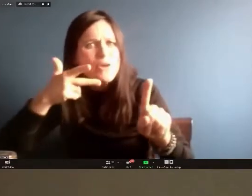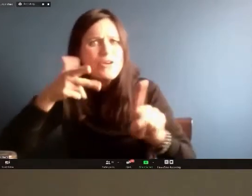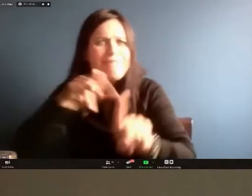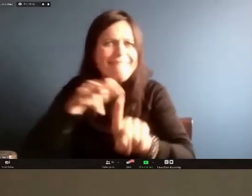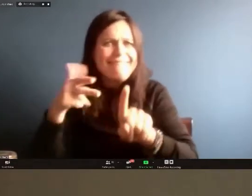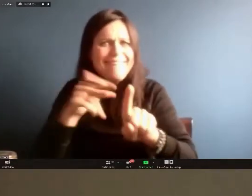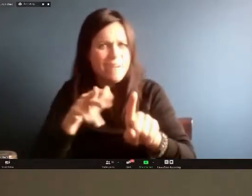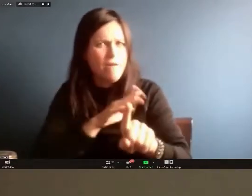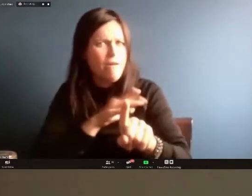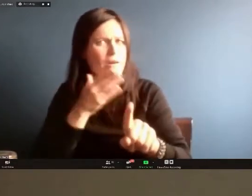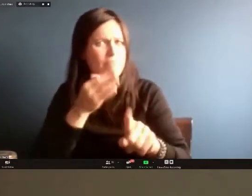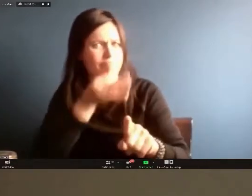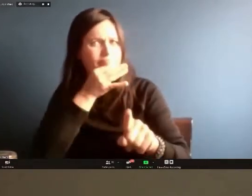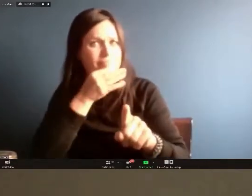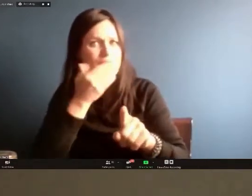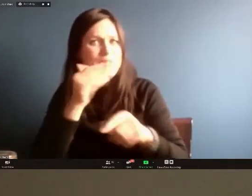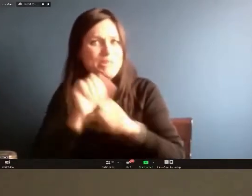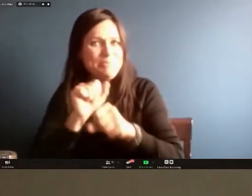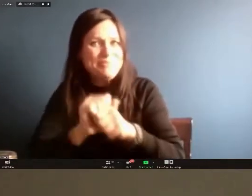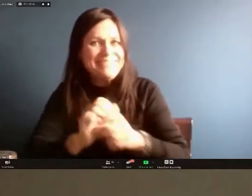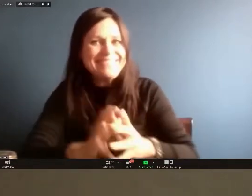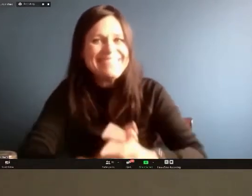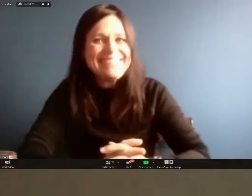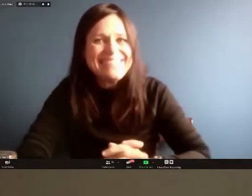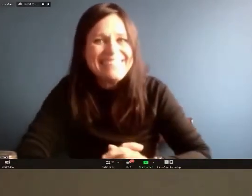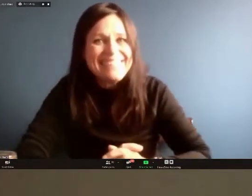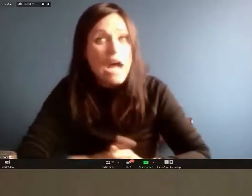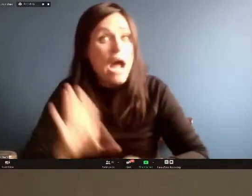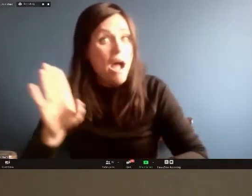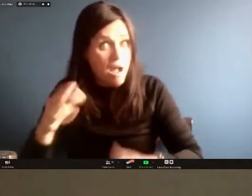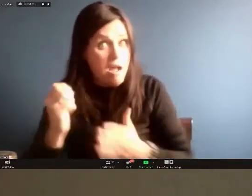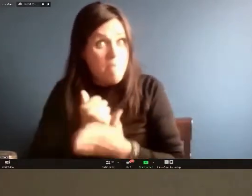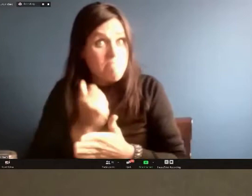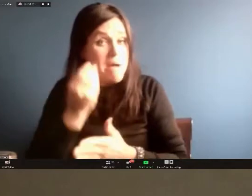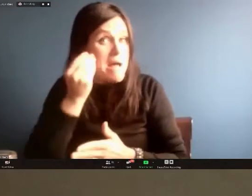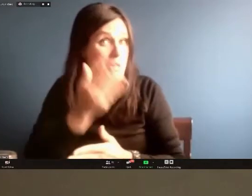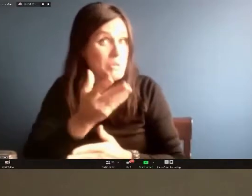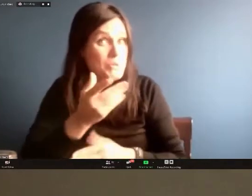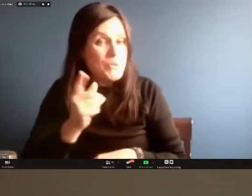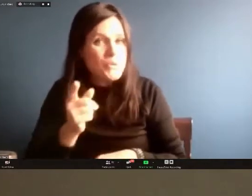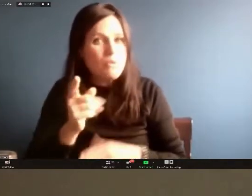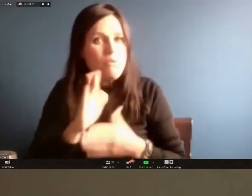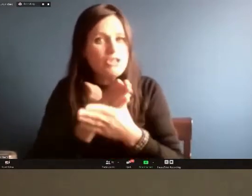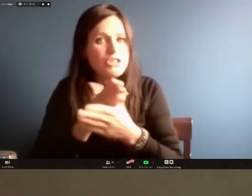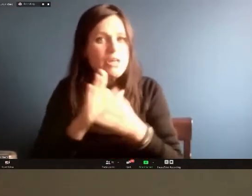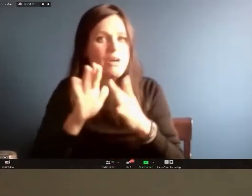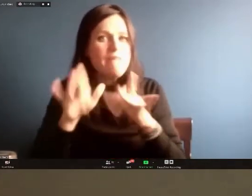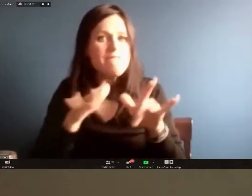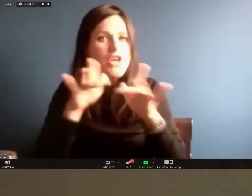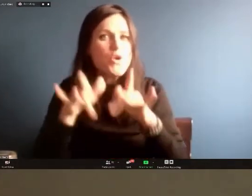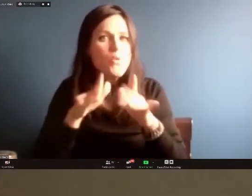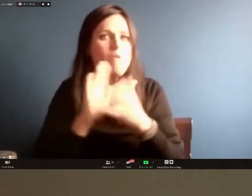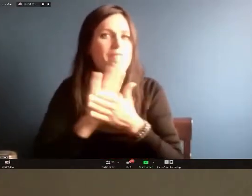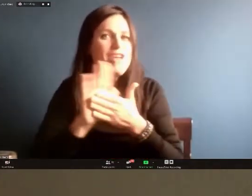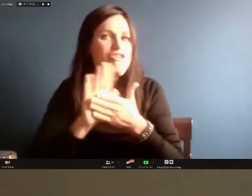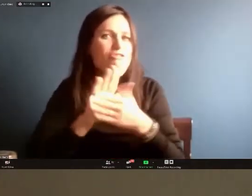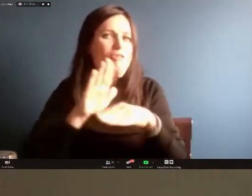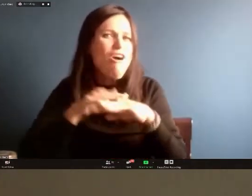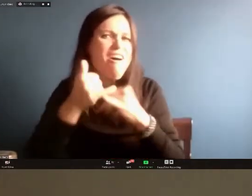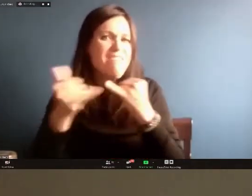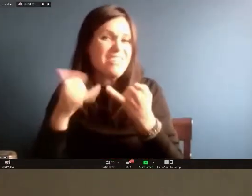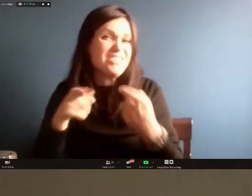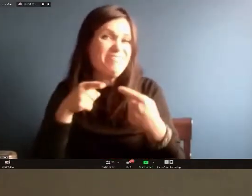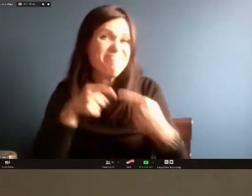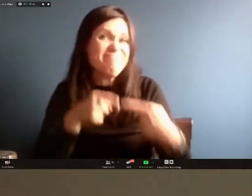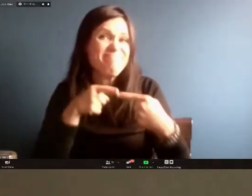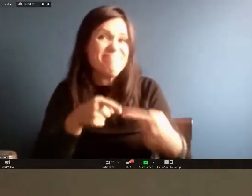works for sure. I was going to let you know, Susan and everyone else, that we'll share the video online later. They're still having difficulty,